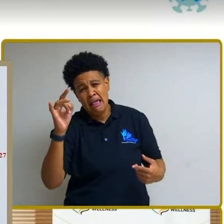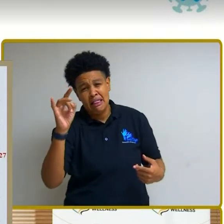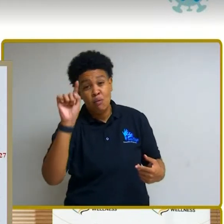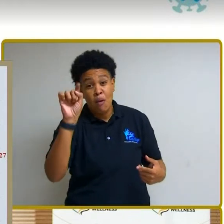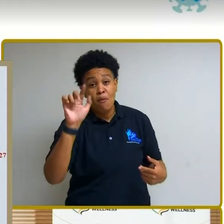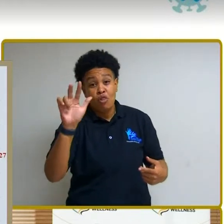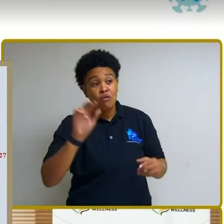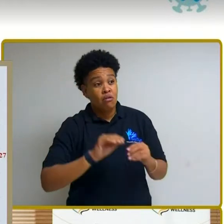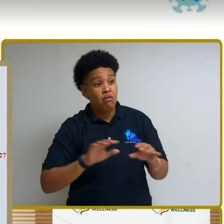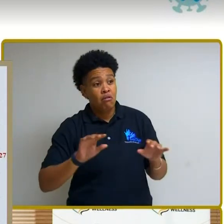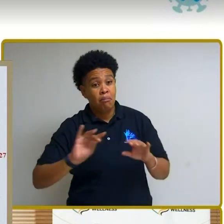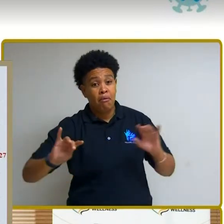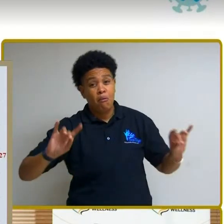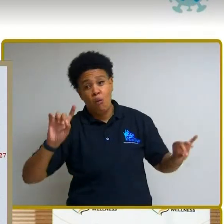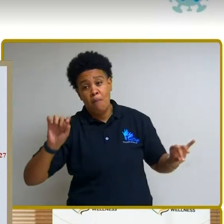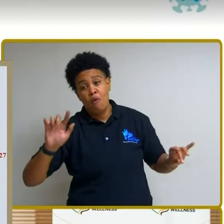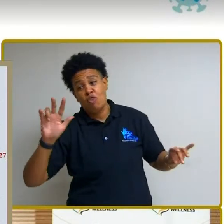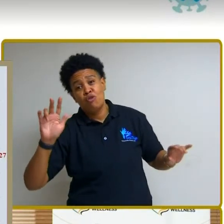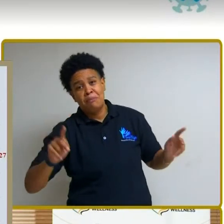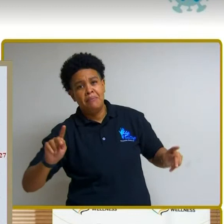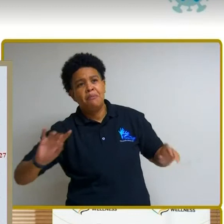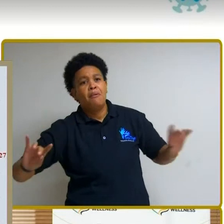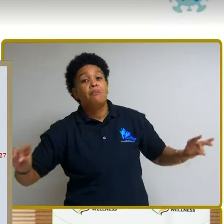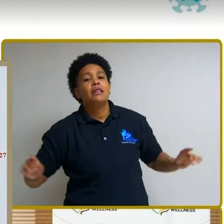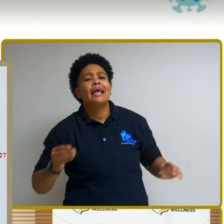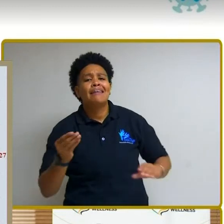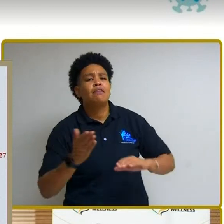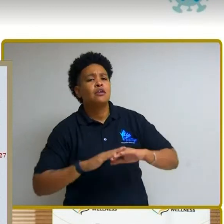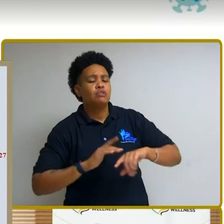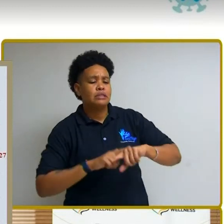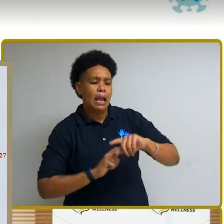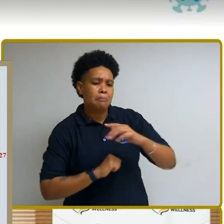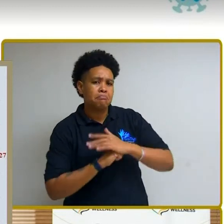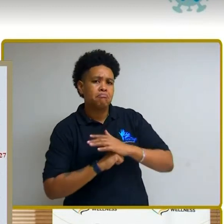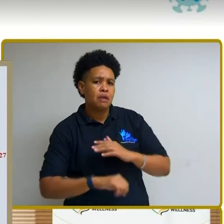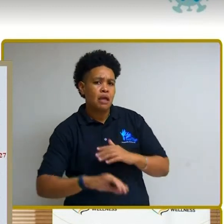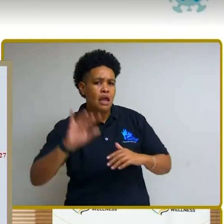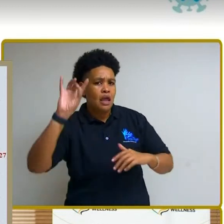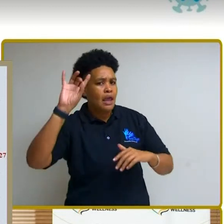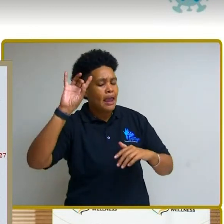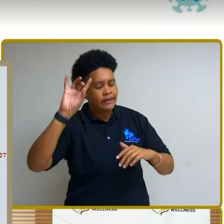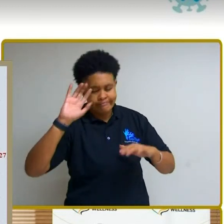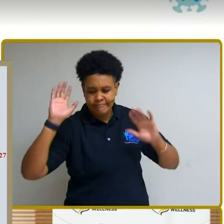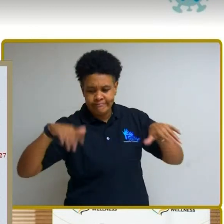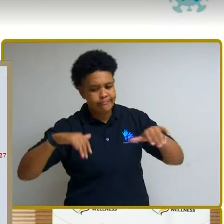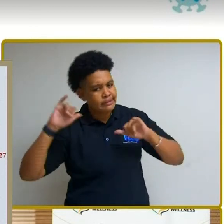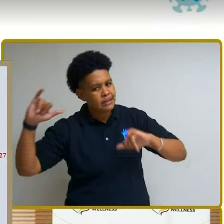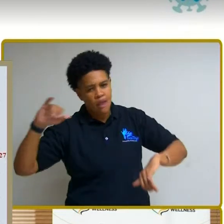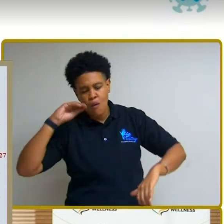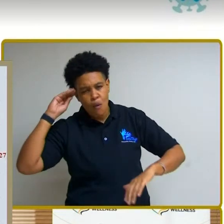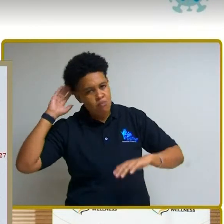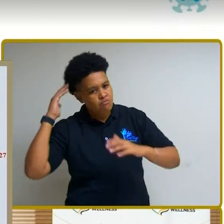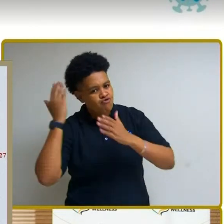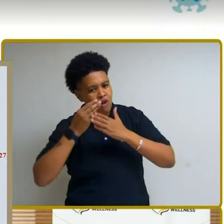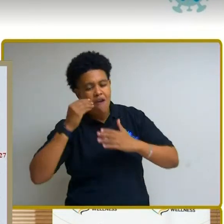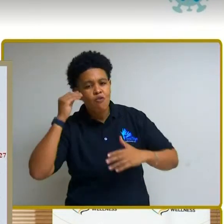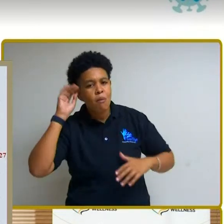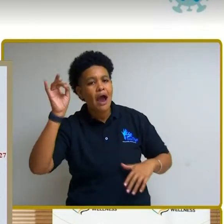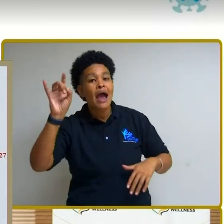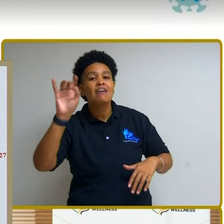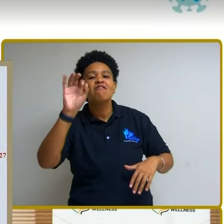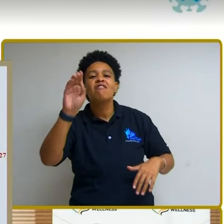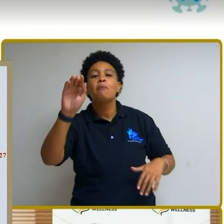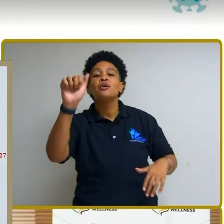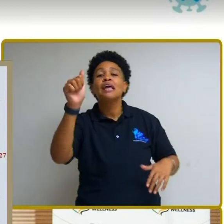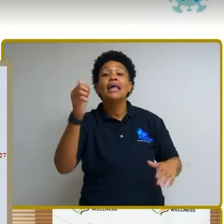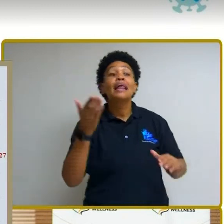Since then, we would have introduced the increased curfew hours about February the 10th, and then we would have increased the gathering